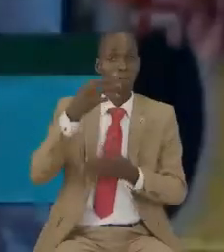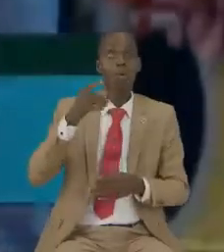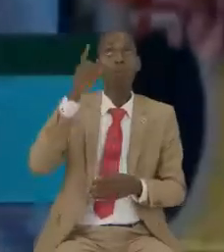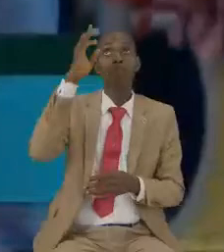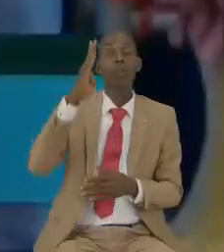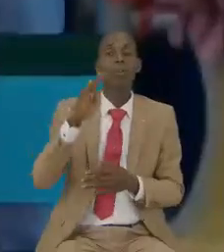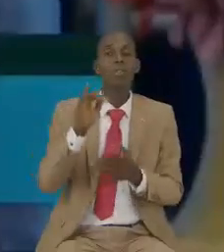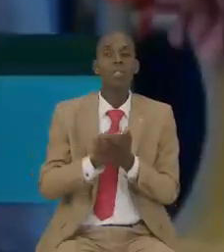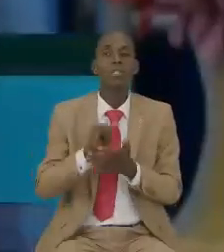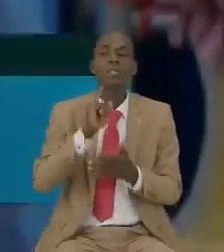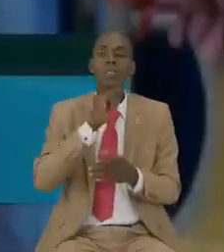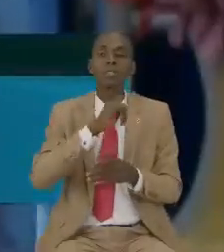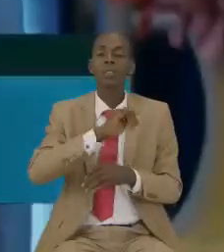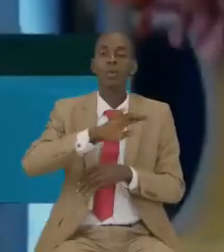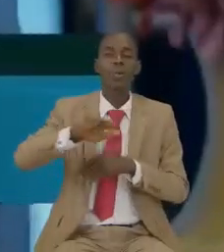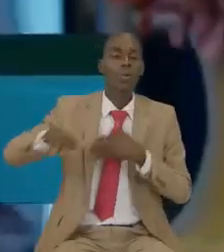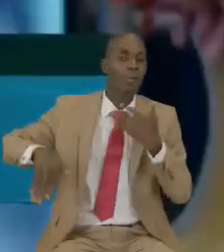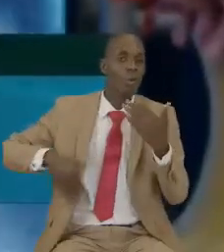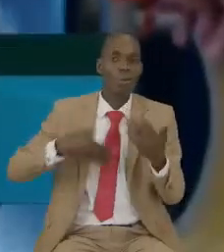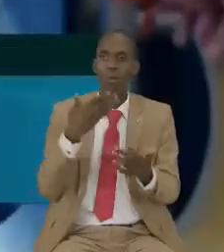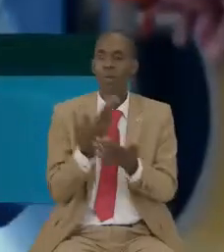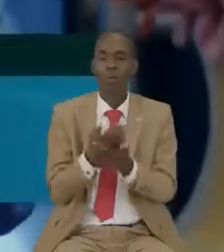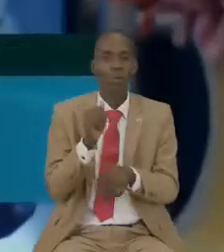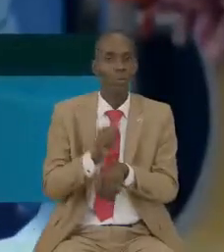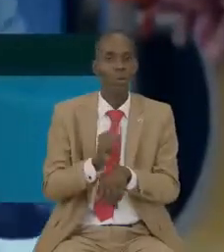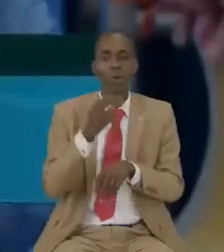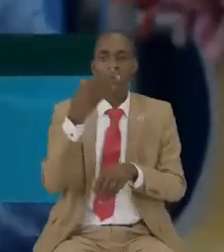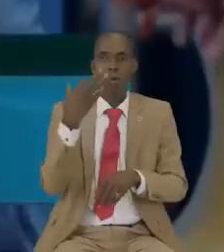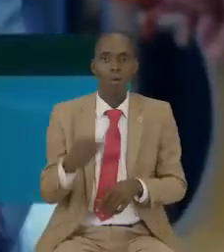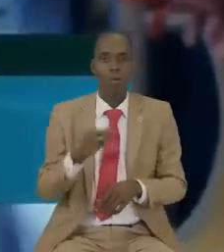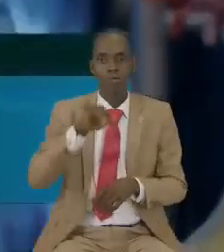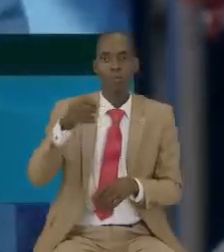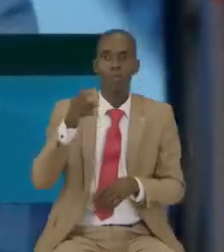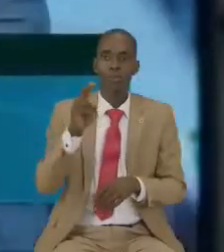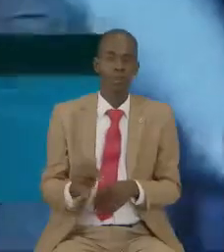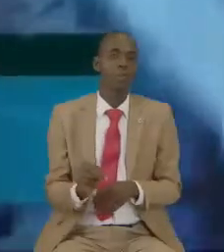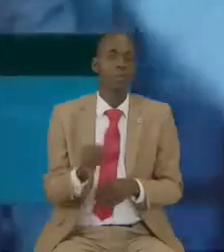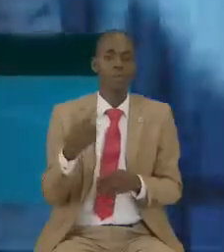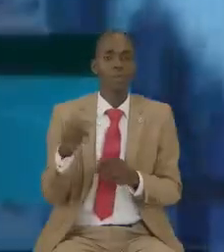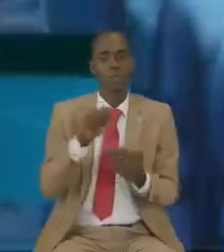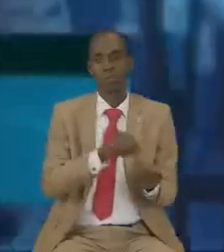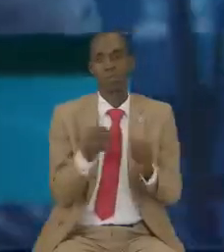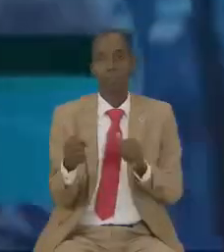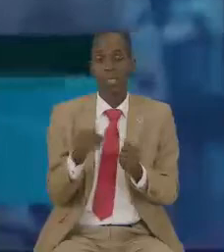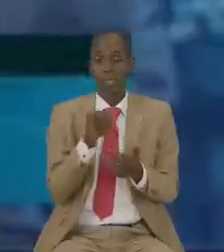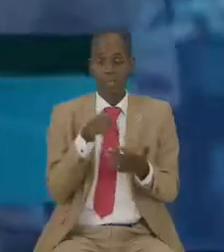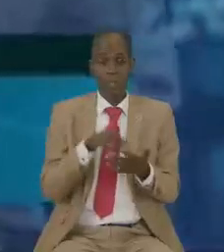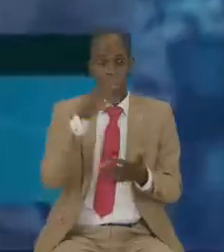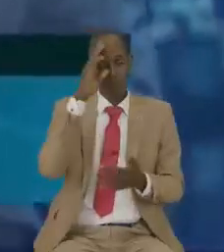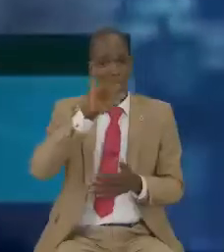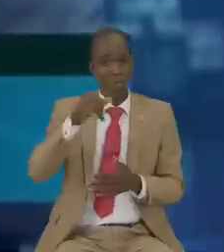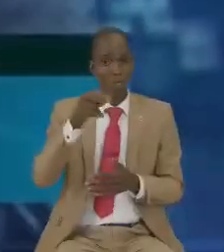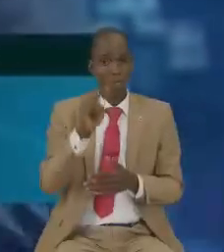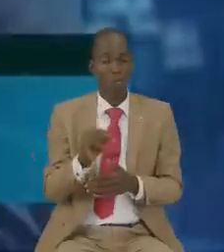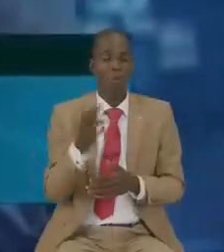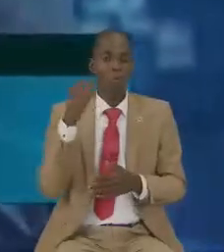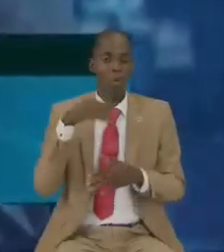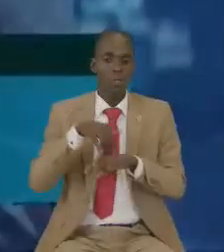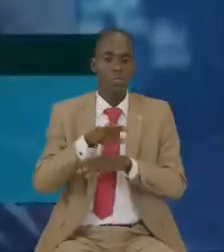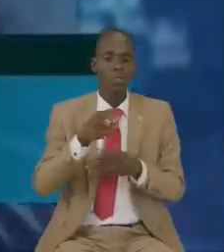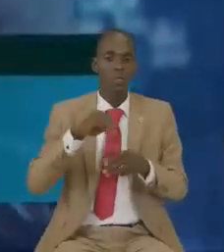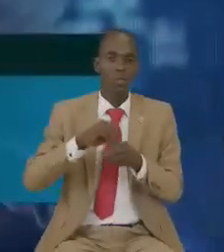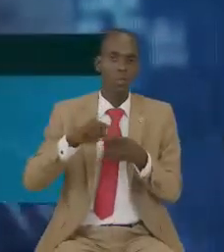career of John the Baptist. Think about it, person. He was sent into the world. He was